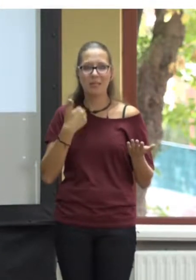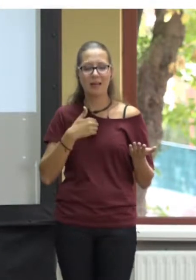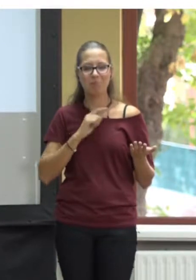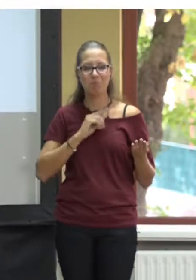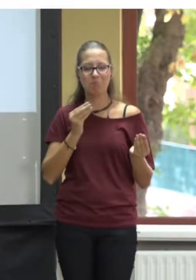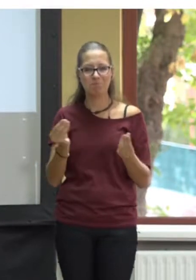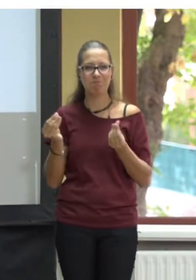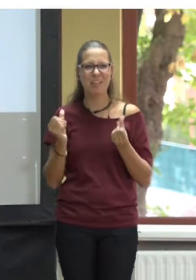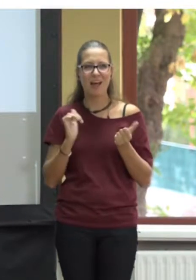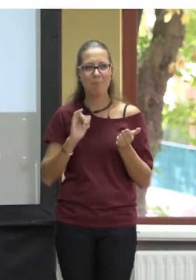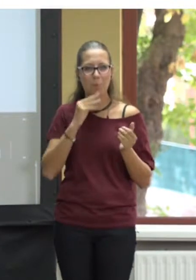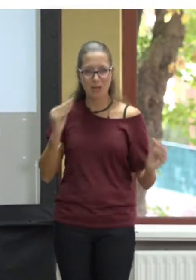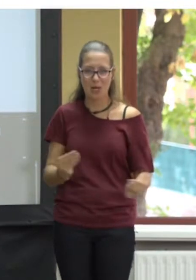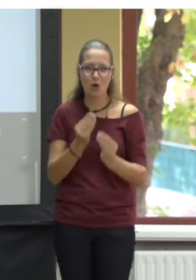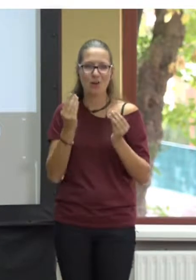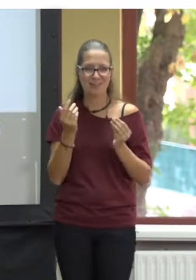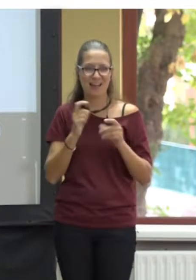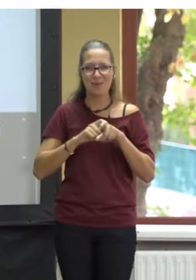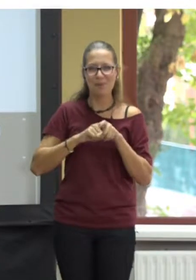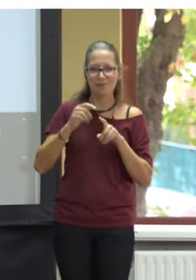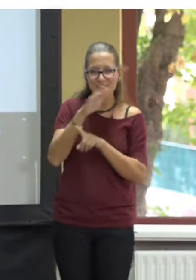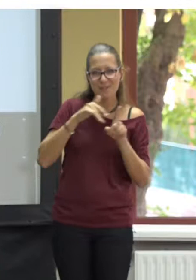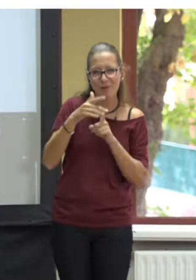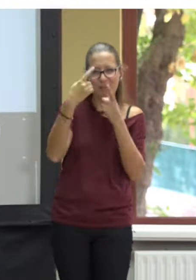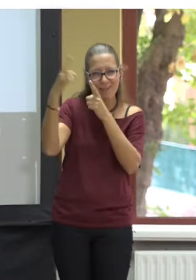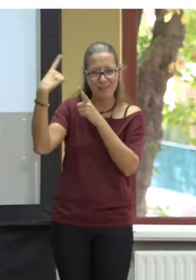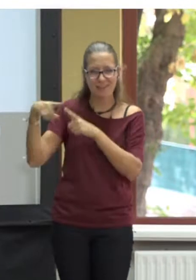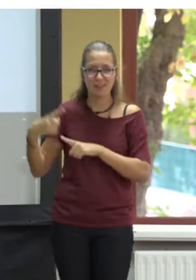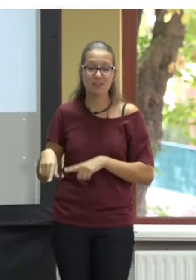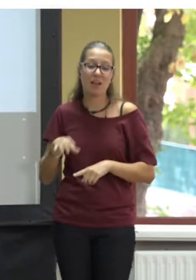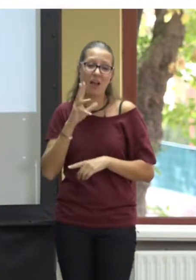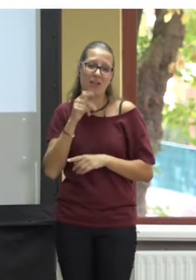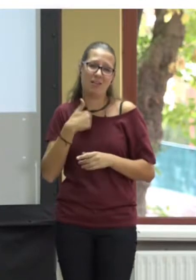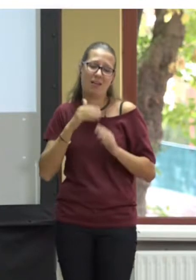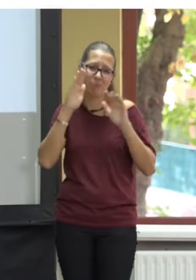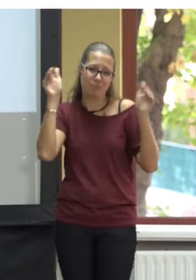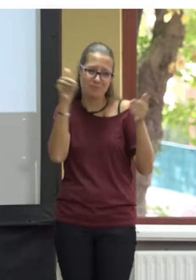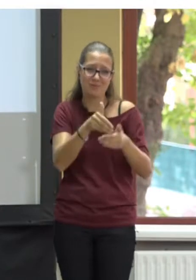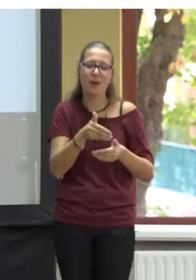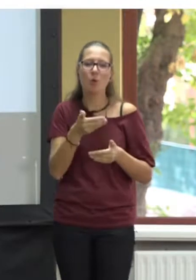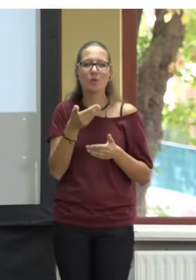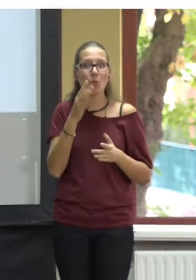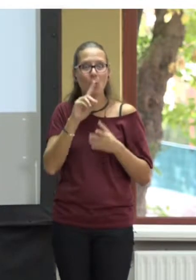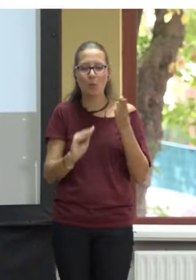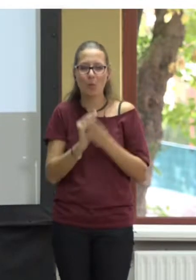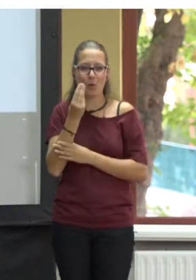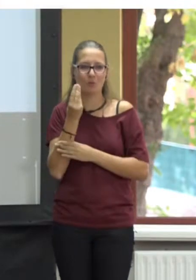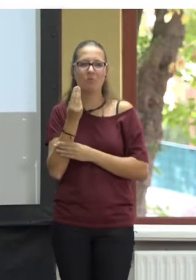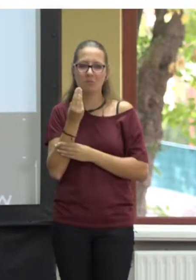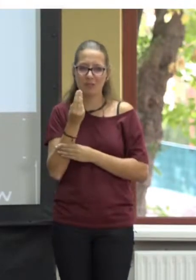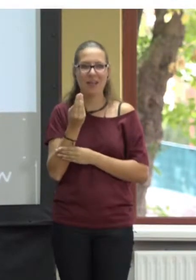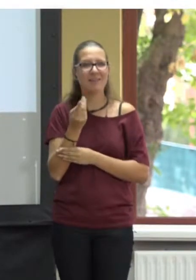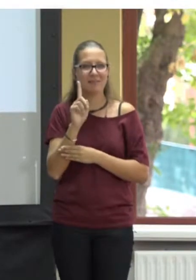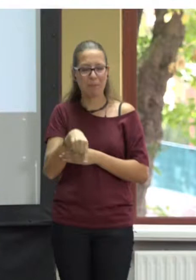We can see how different aspects in different environments have significantly improved, and now what we're going to see is a product